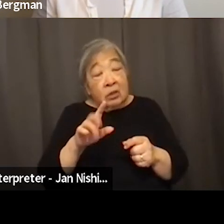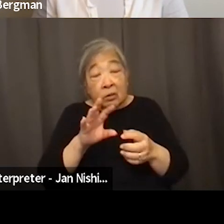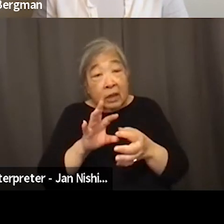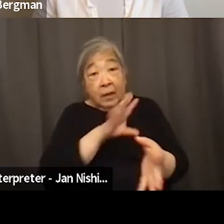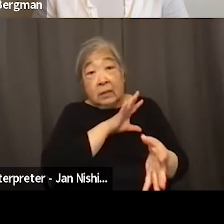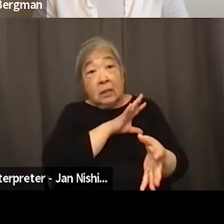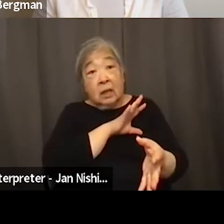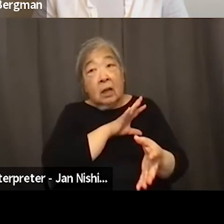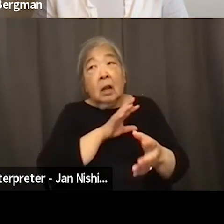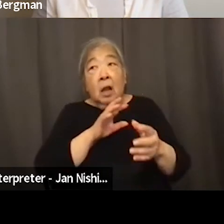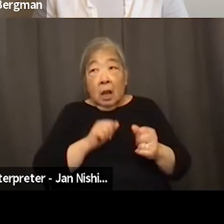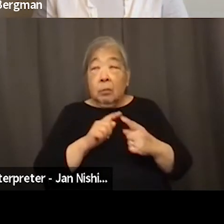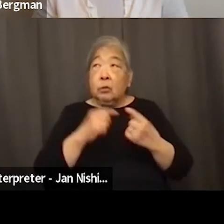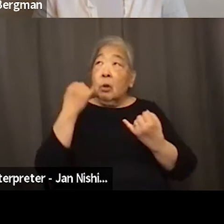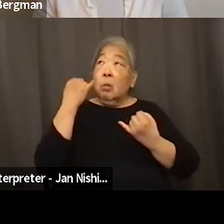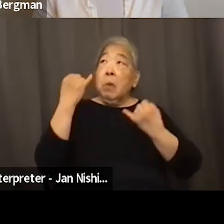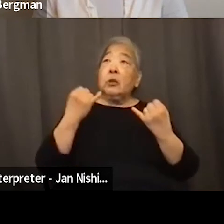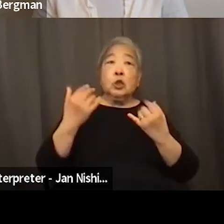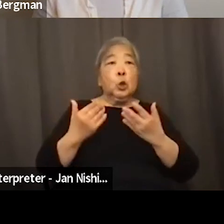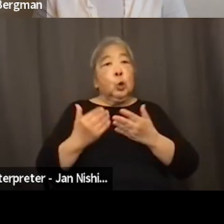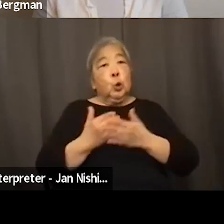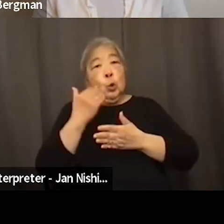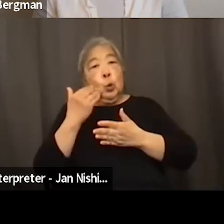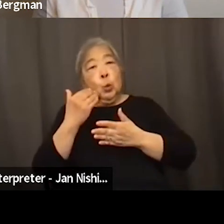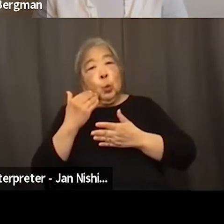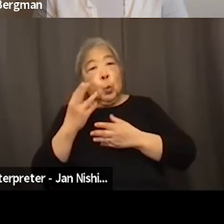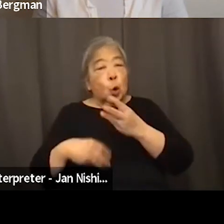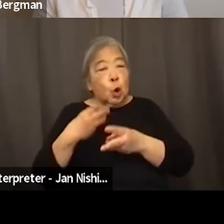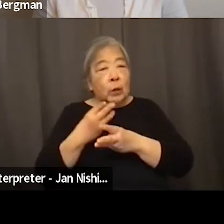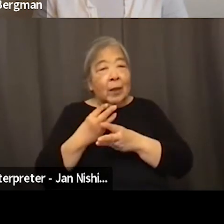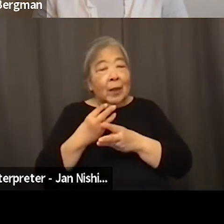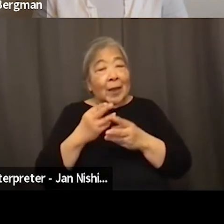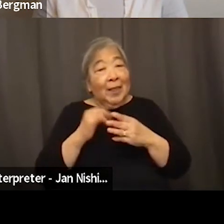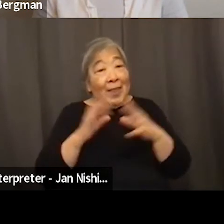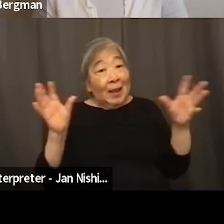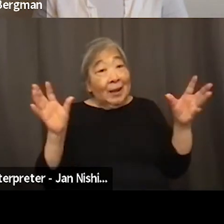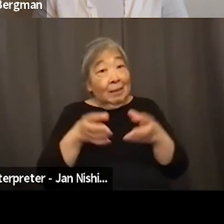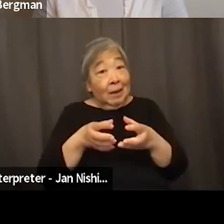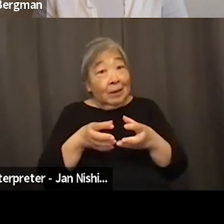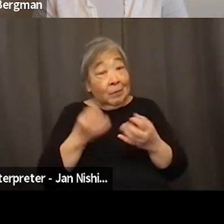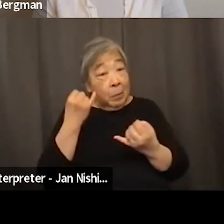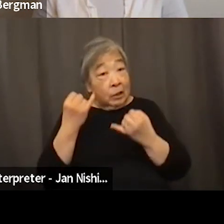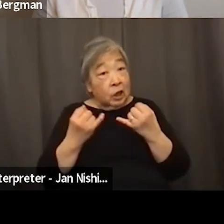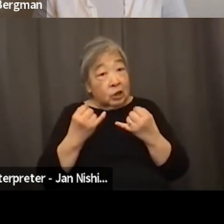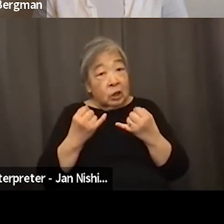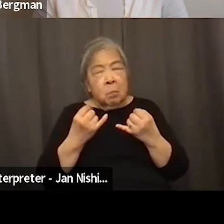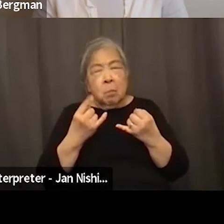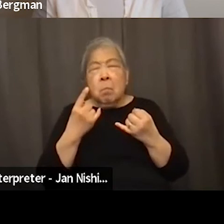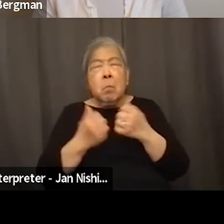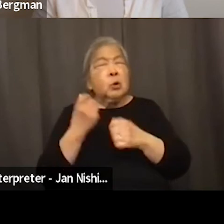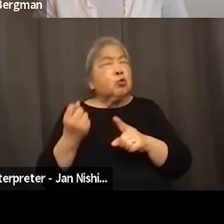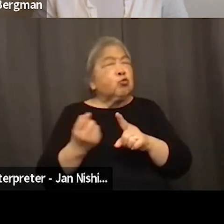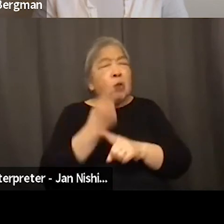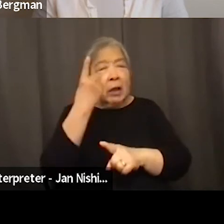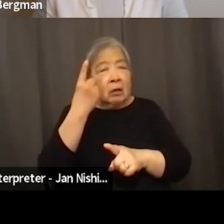able to imagine anew, to imagine otherwise possible. And that collective imagination is one of the most radical, and by radical